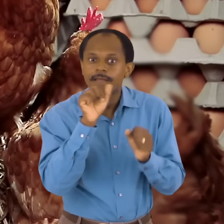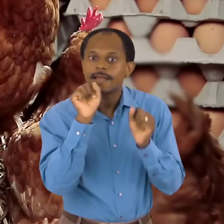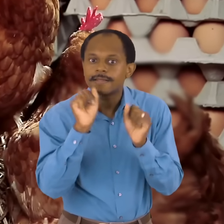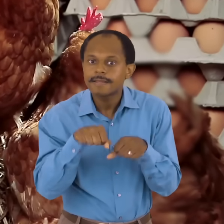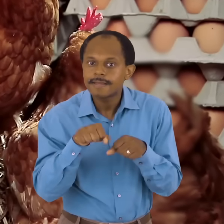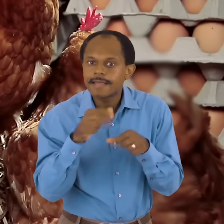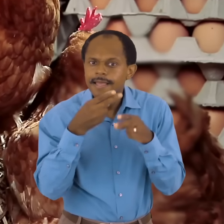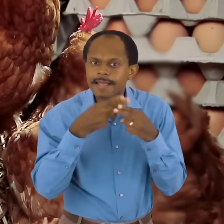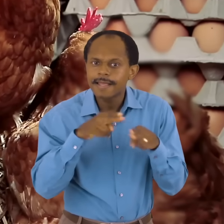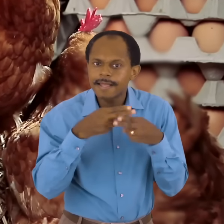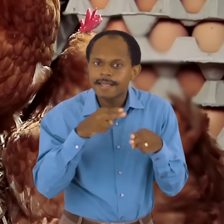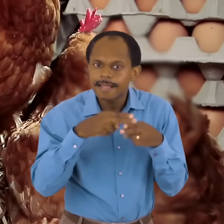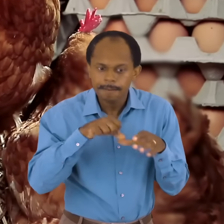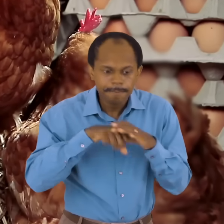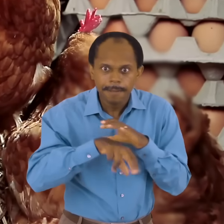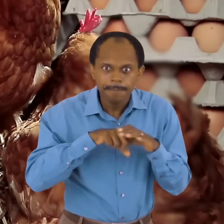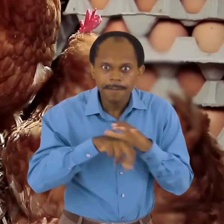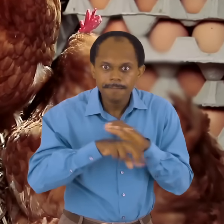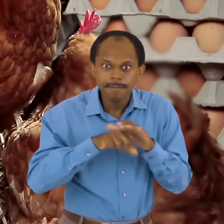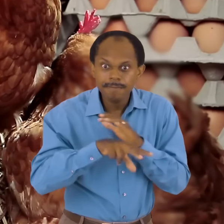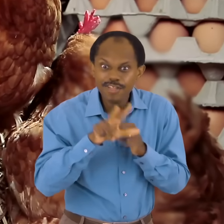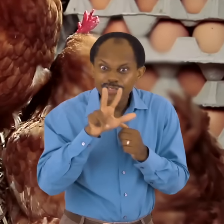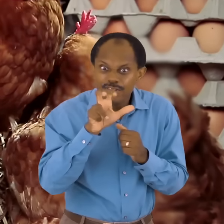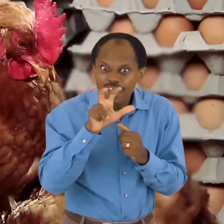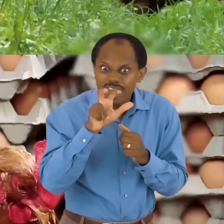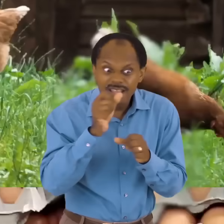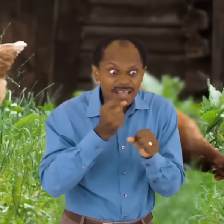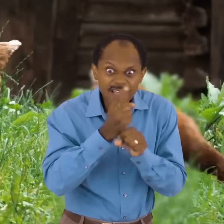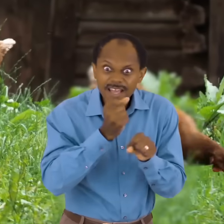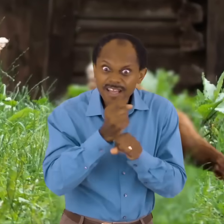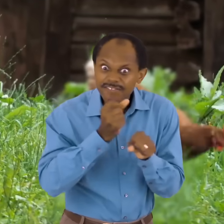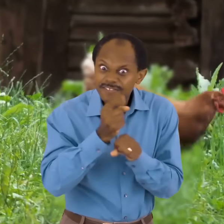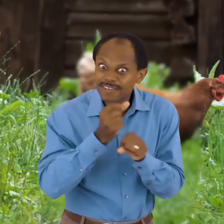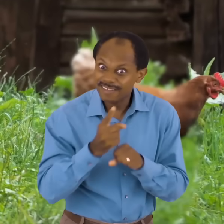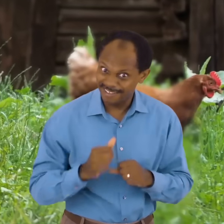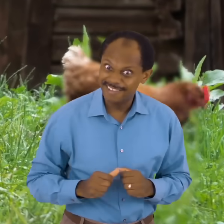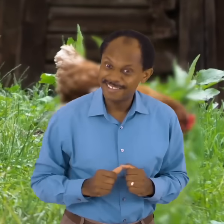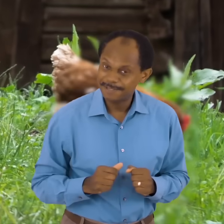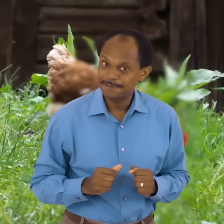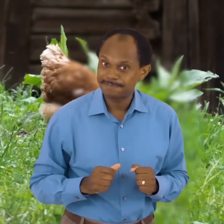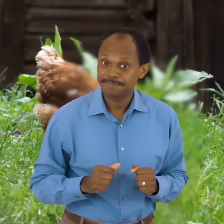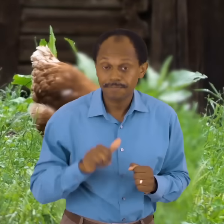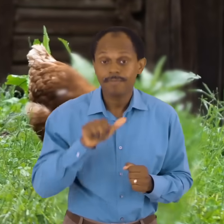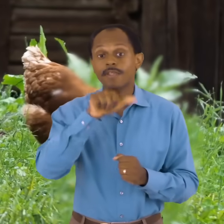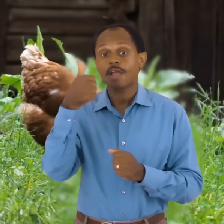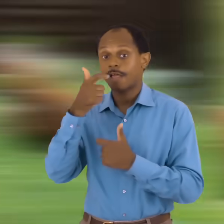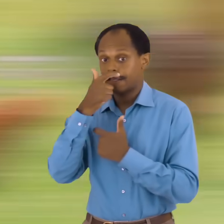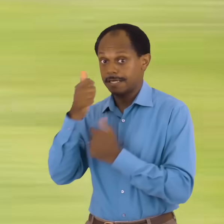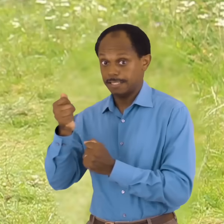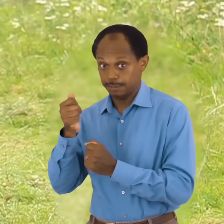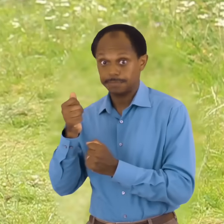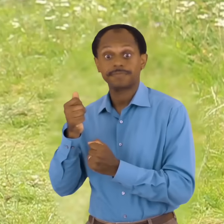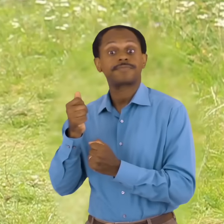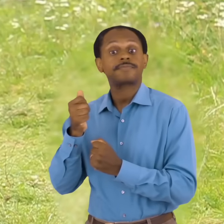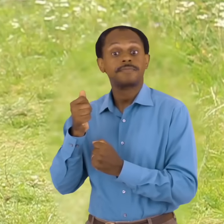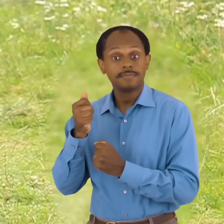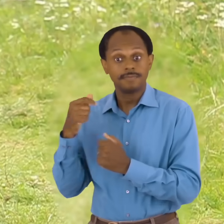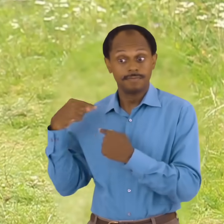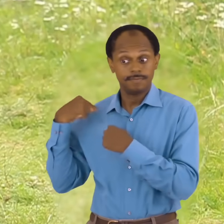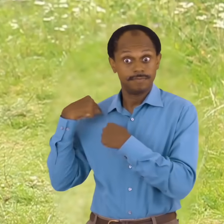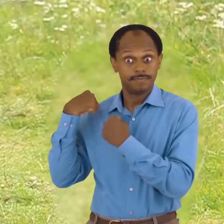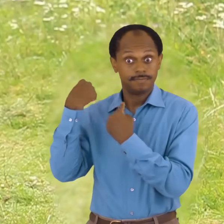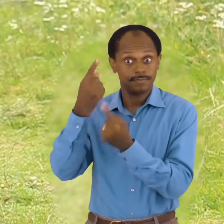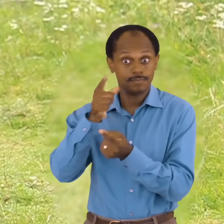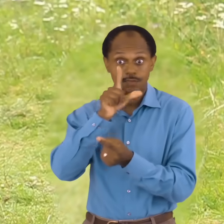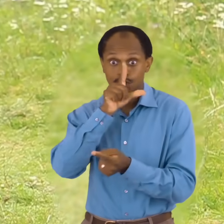produce up to 300 eggs a year here's another interesting fact chickens were not